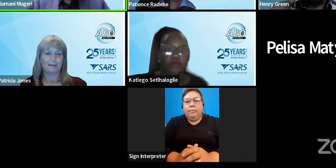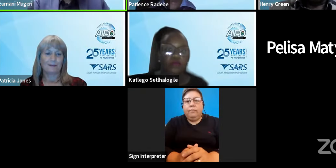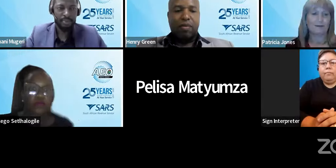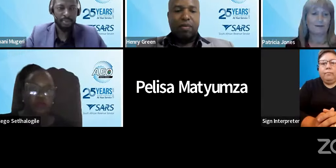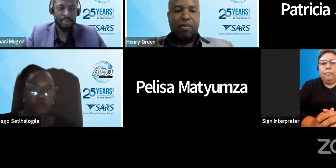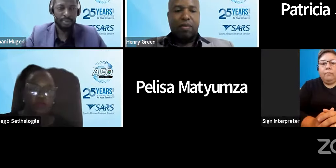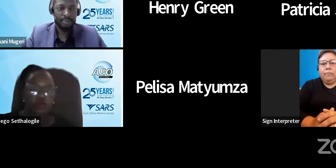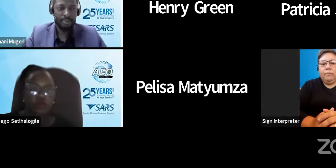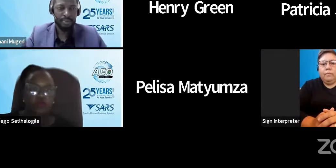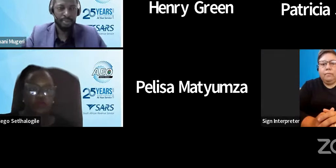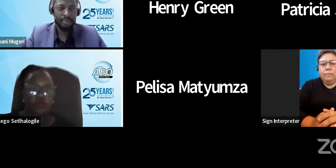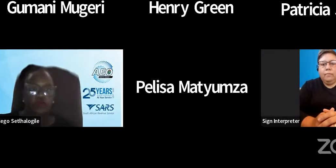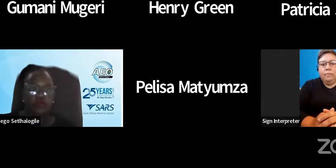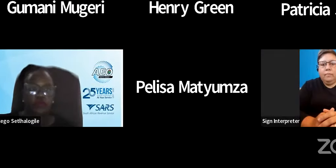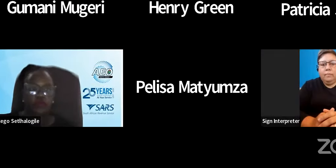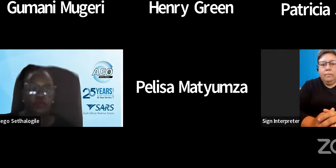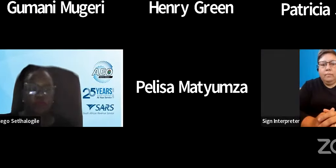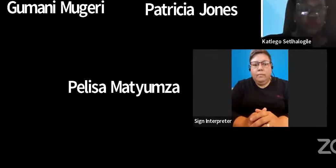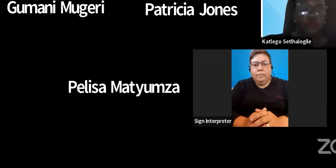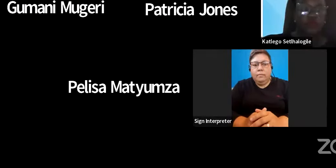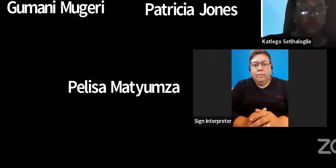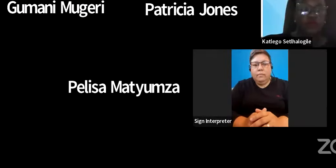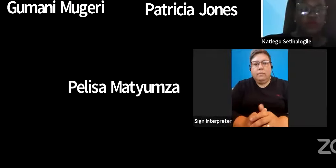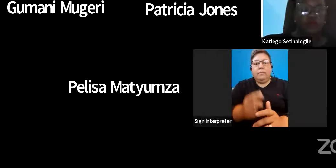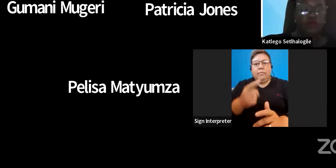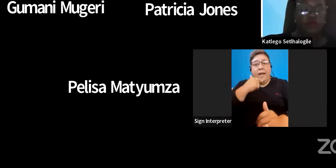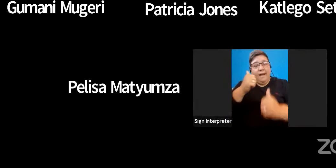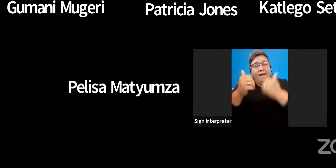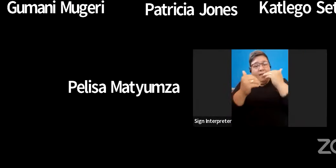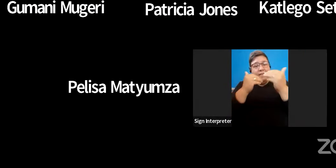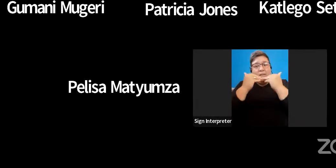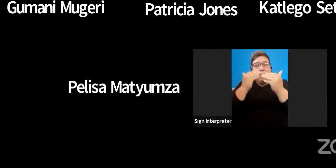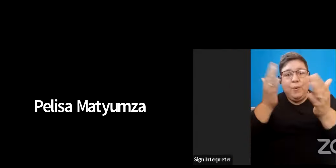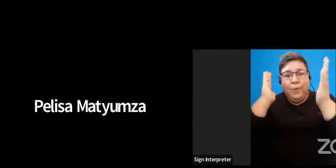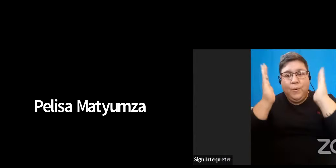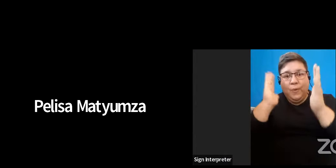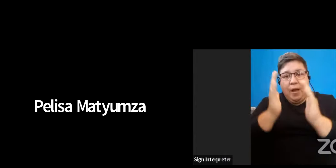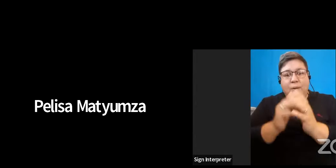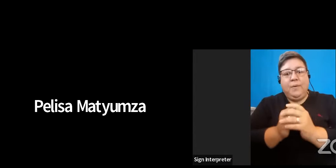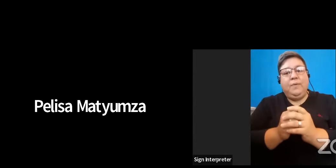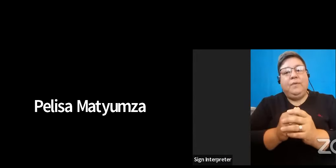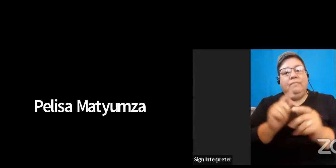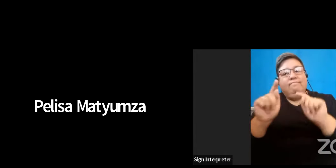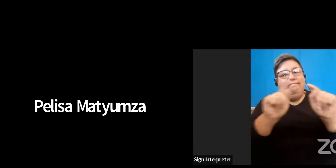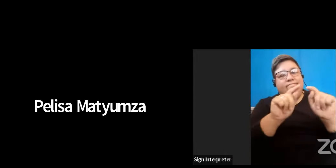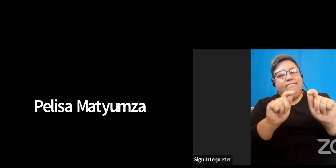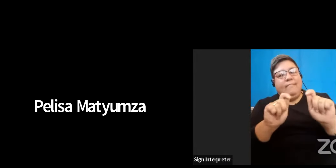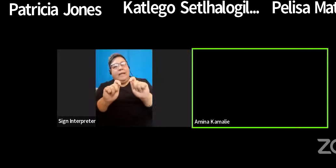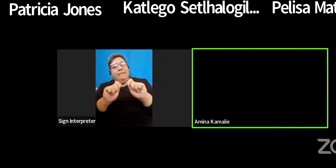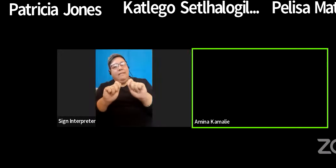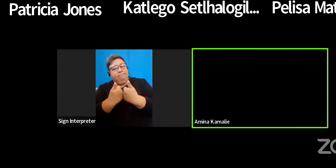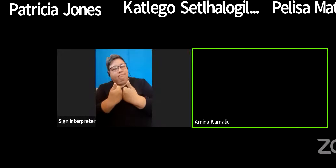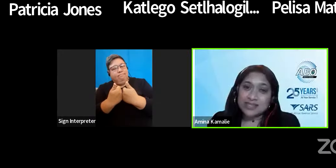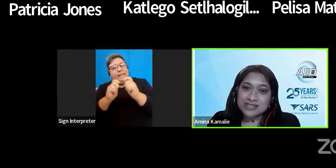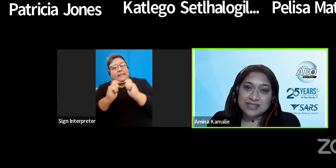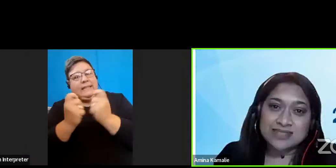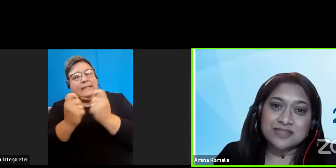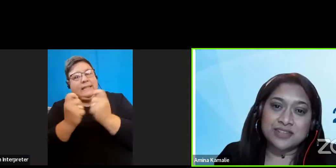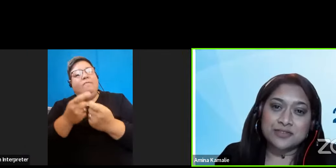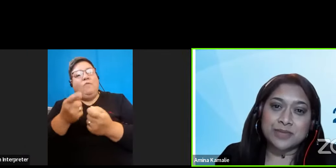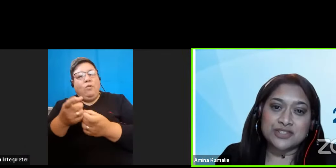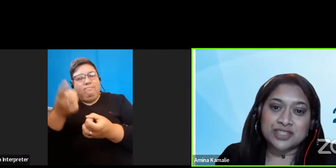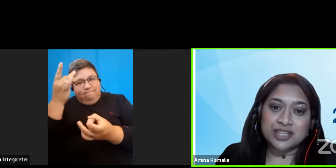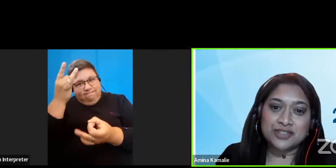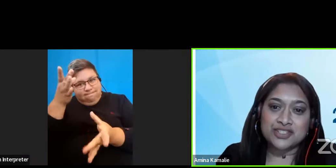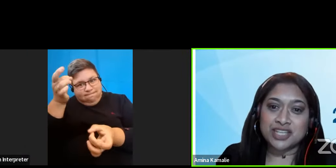Wow, that was indeed a great session. And thank you to Mr. Mugeri and the panelists for the